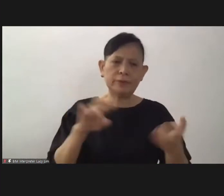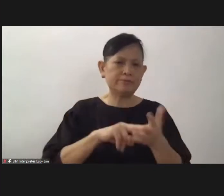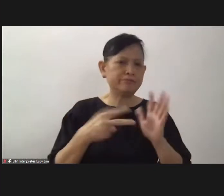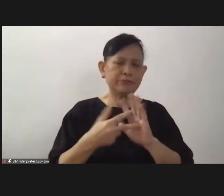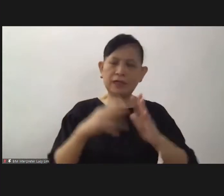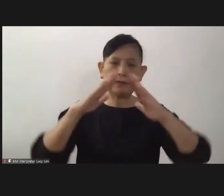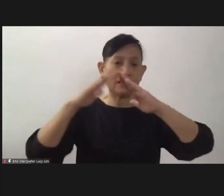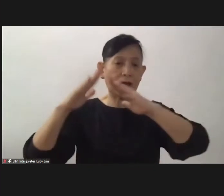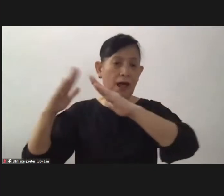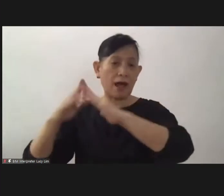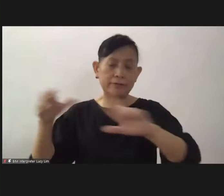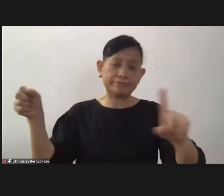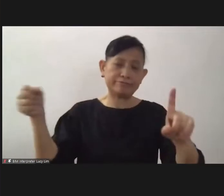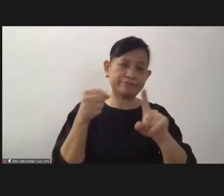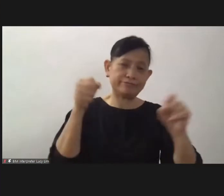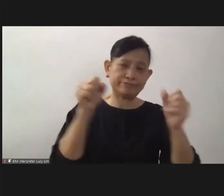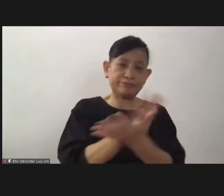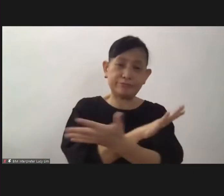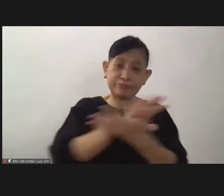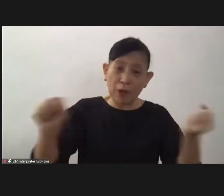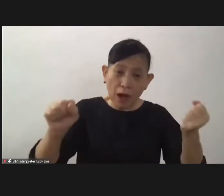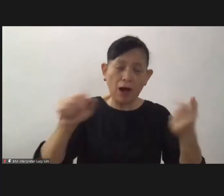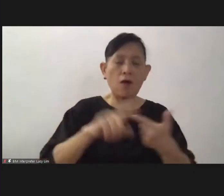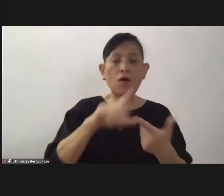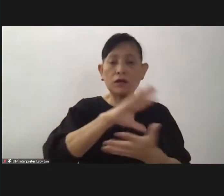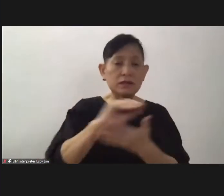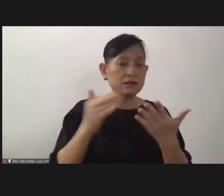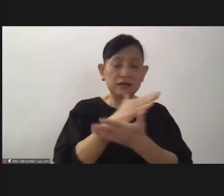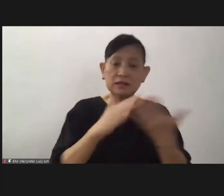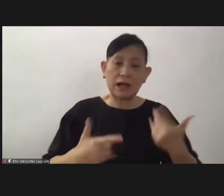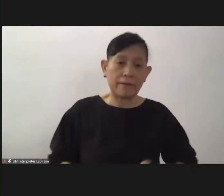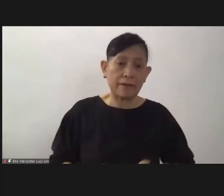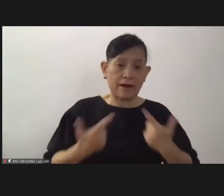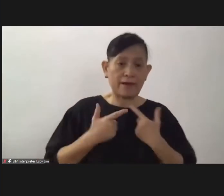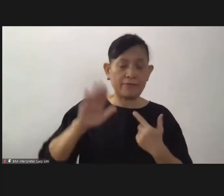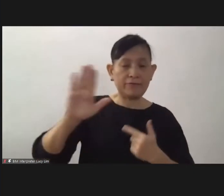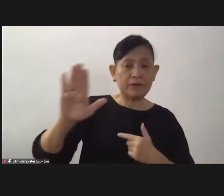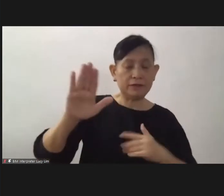in evacuation centers, as well as the lives lost.